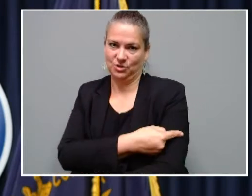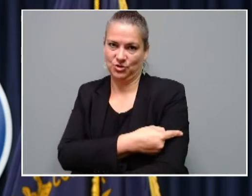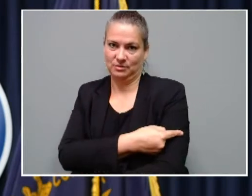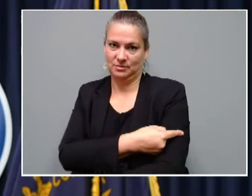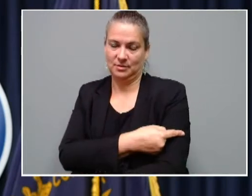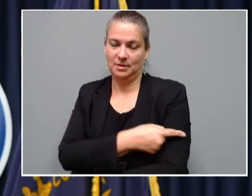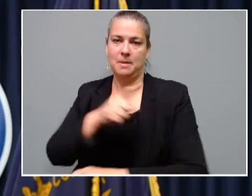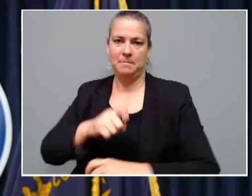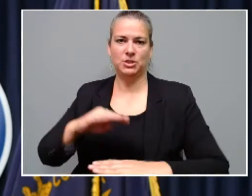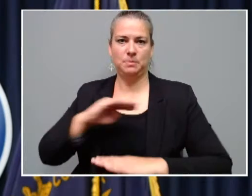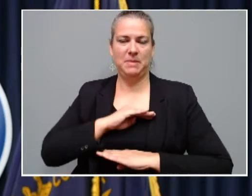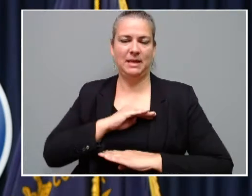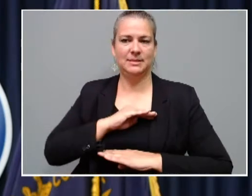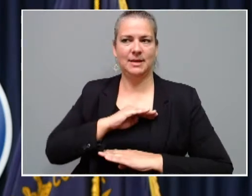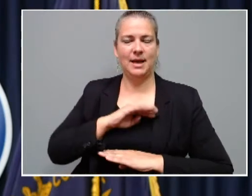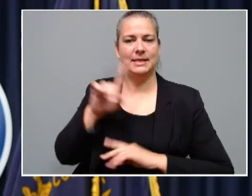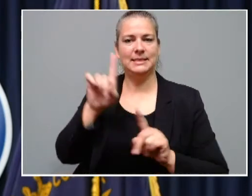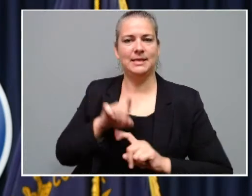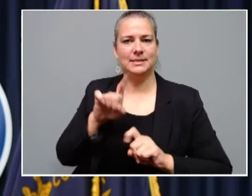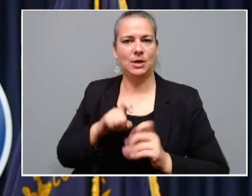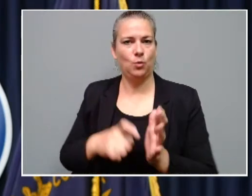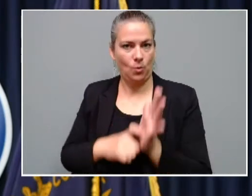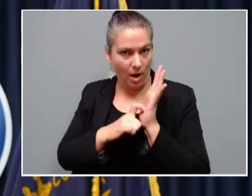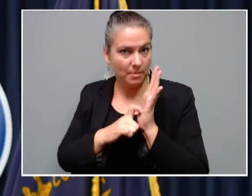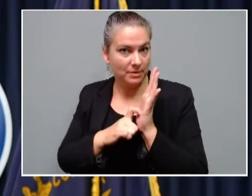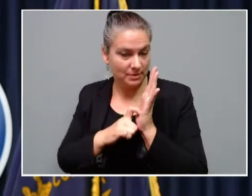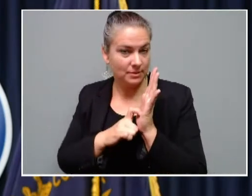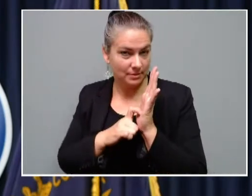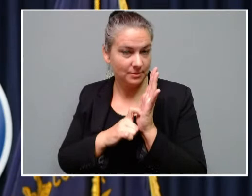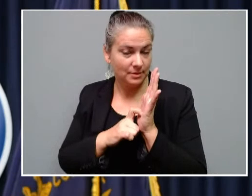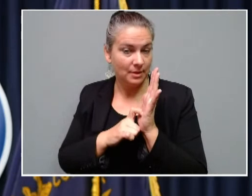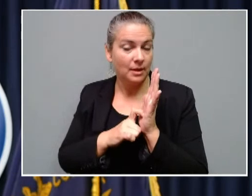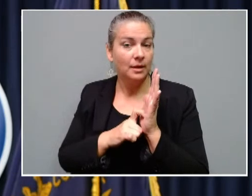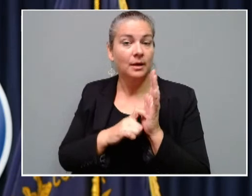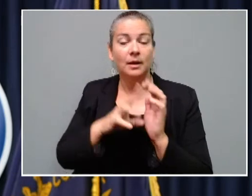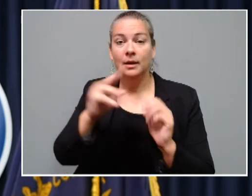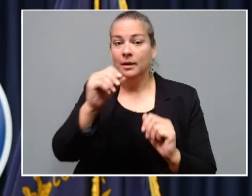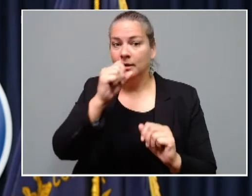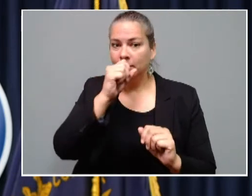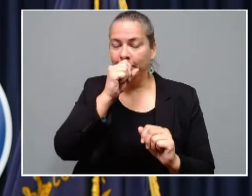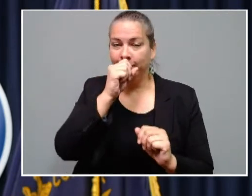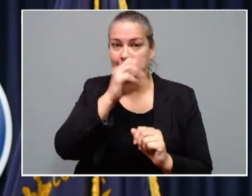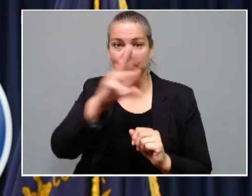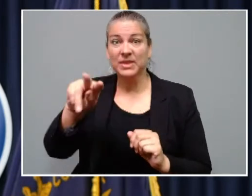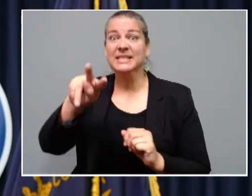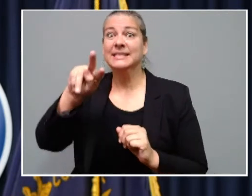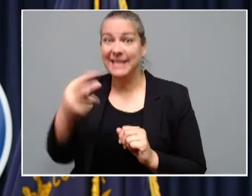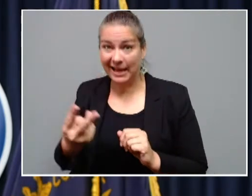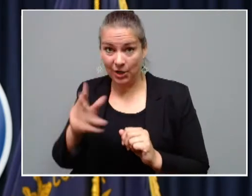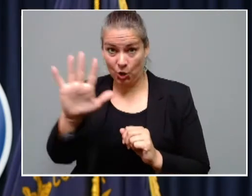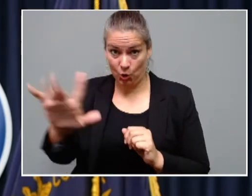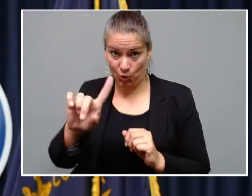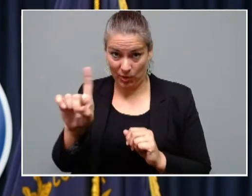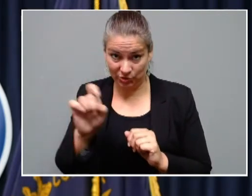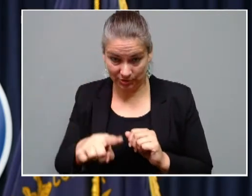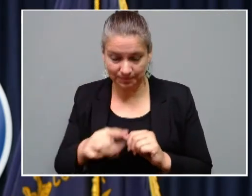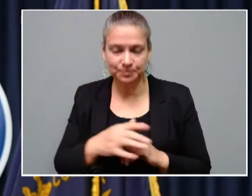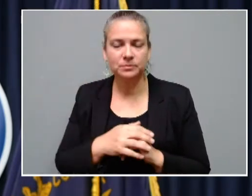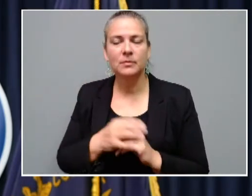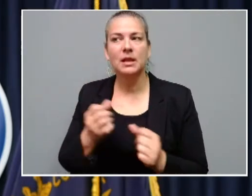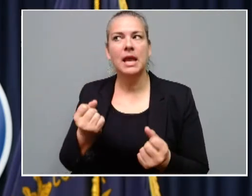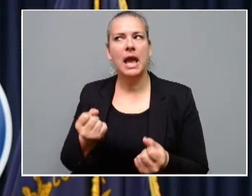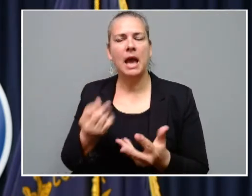testing requirement. And then outside of that, which is a second question that we haven't calculated, how many of them will